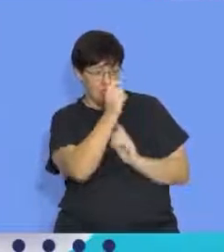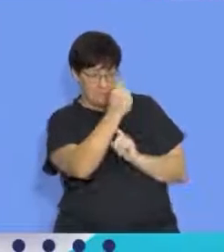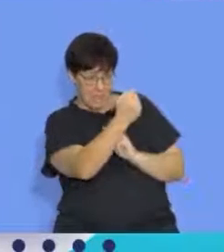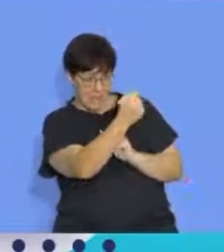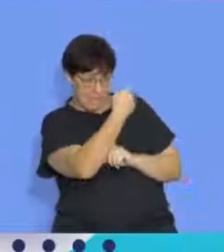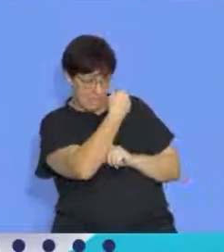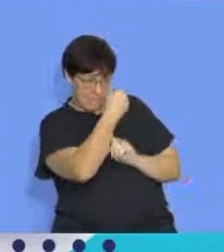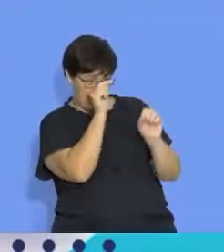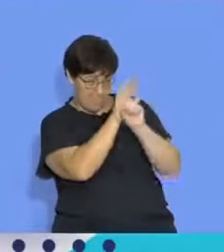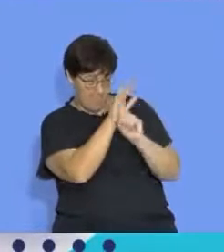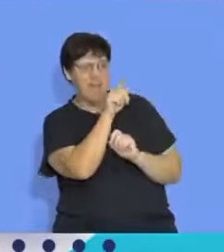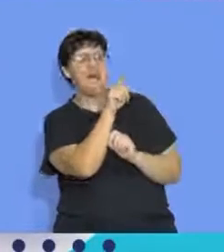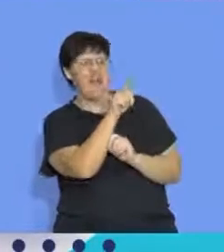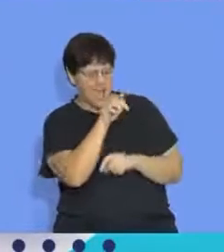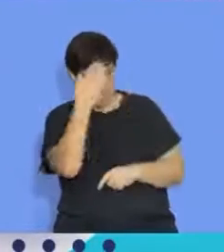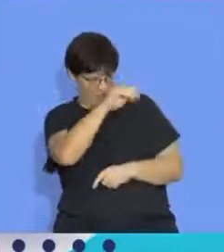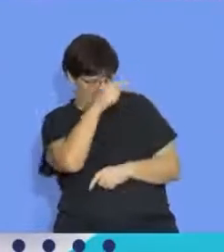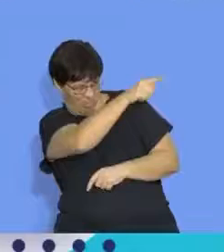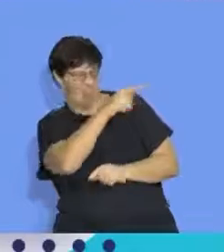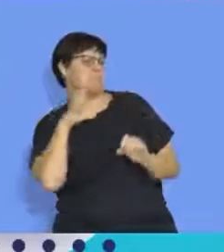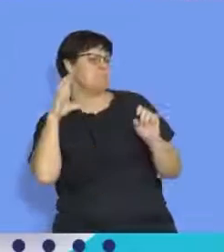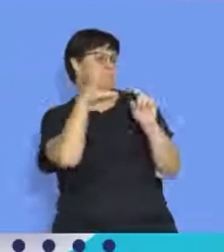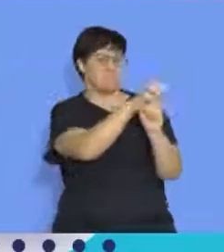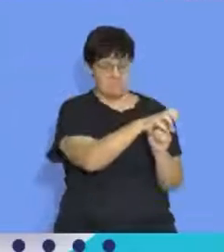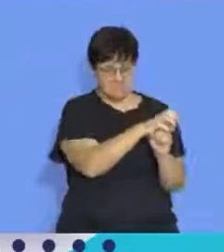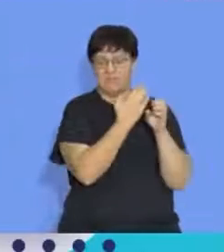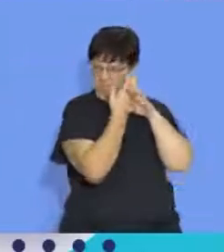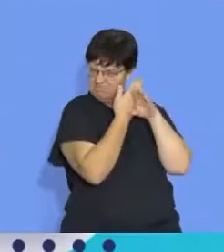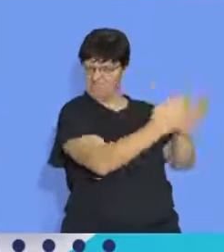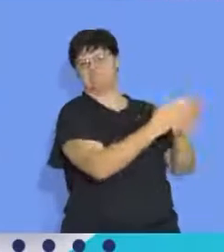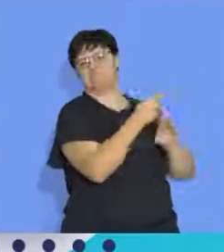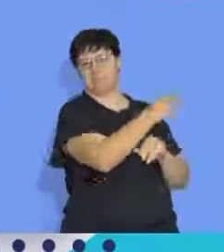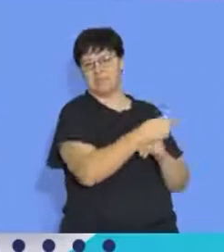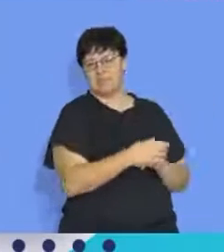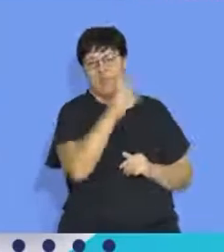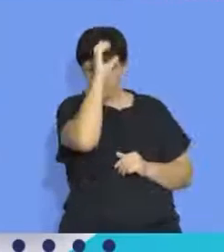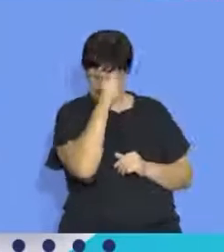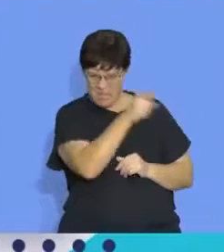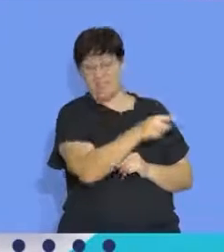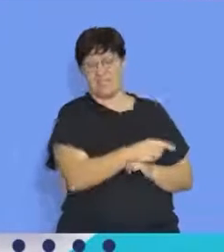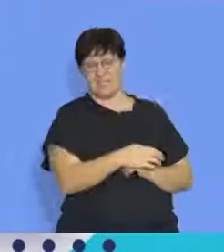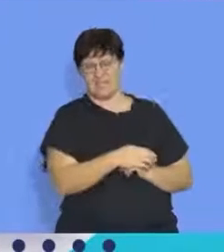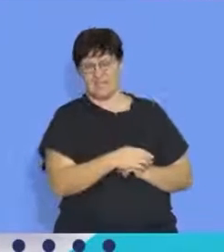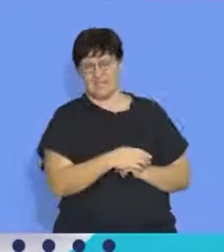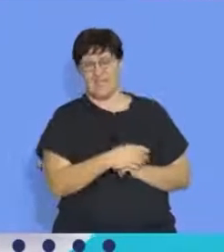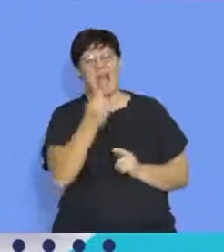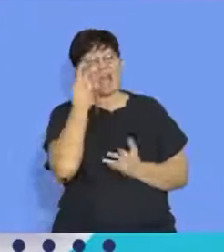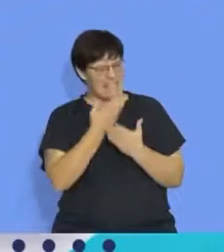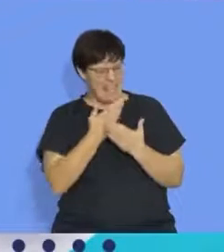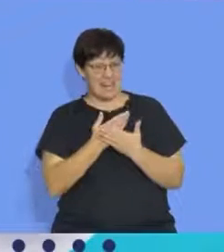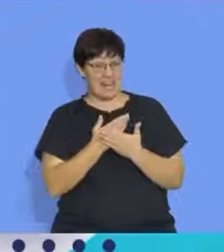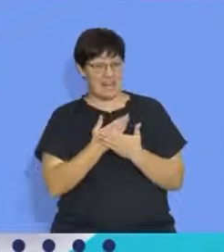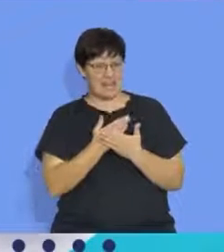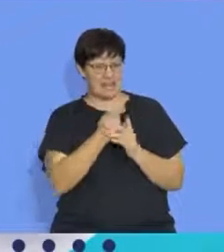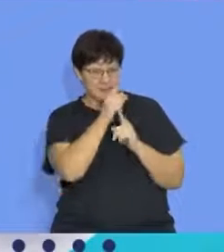virus attacks you, that same one, your body has got a memory. It says, oh, I know this virus, I think I can, all right, I